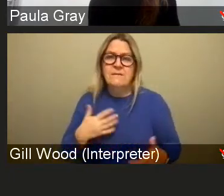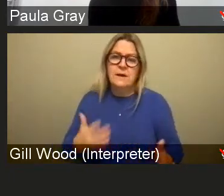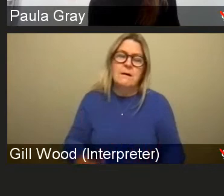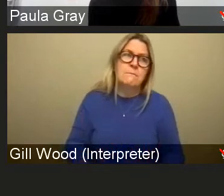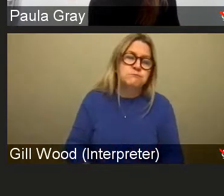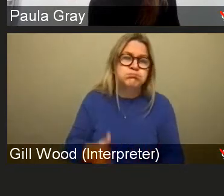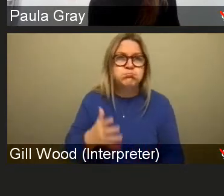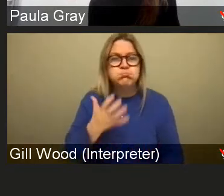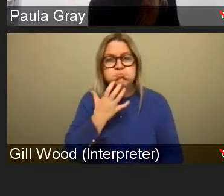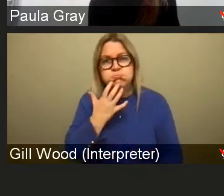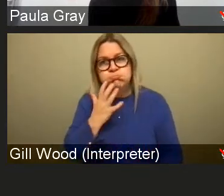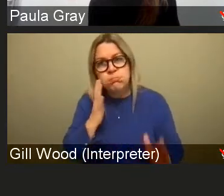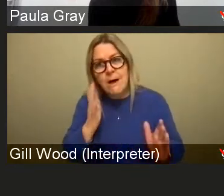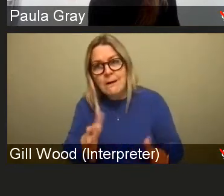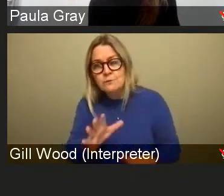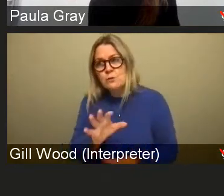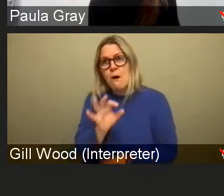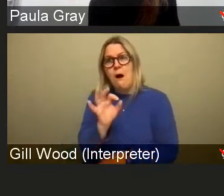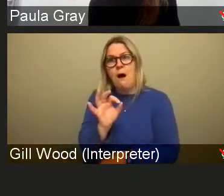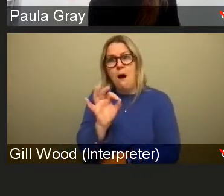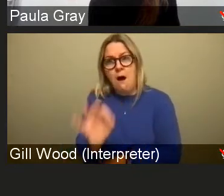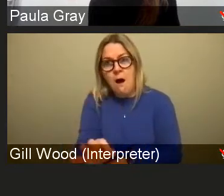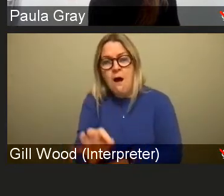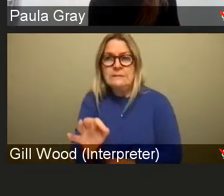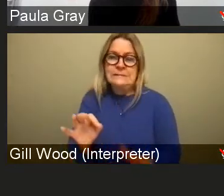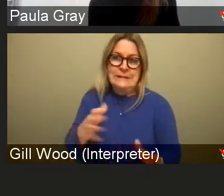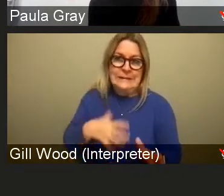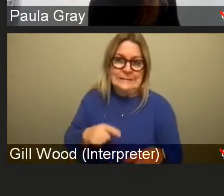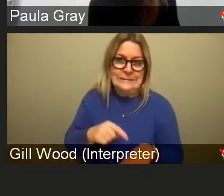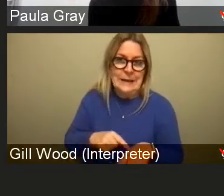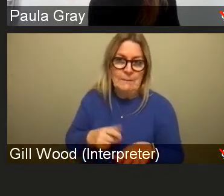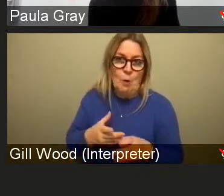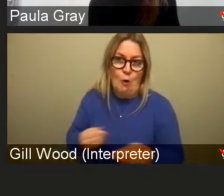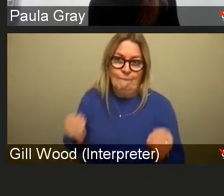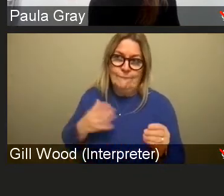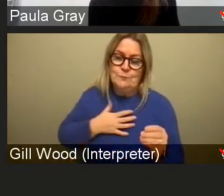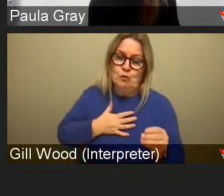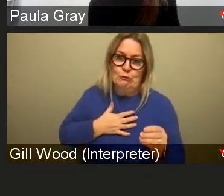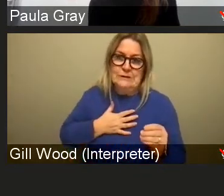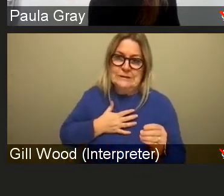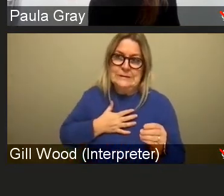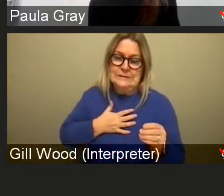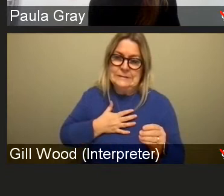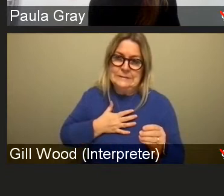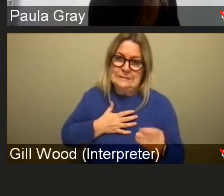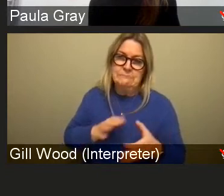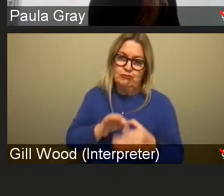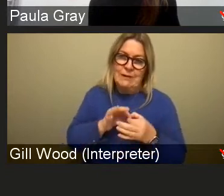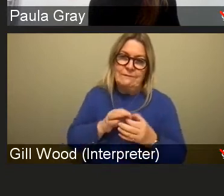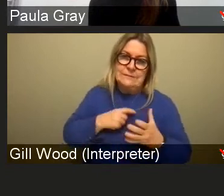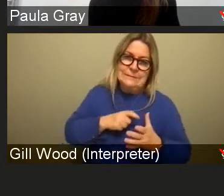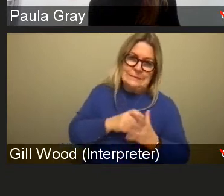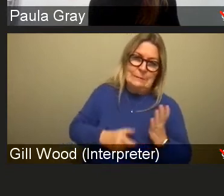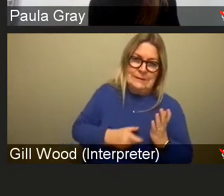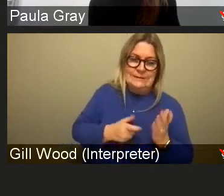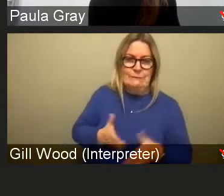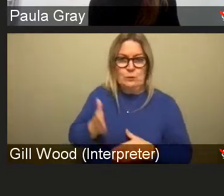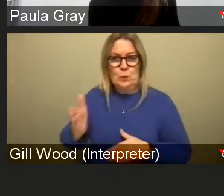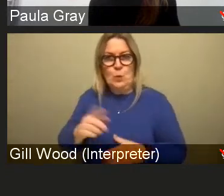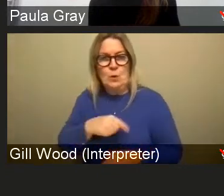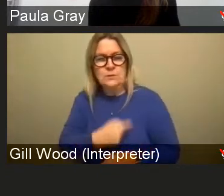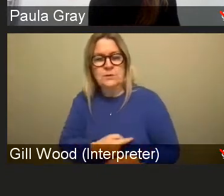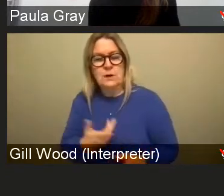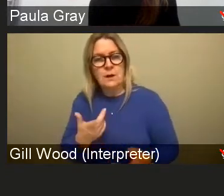bit more before you can be allowed to go for your hospital appointment and things like that as well. And that's a whole